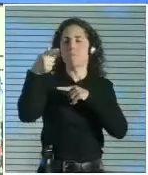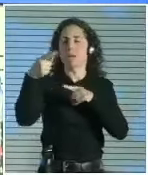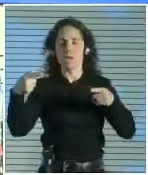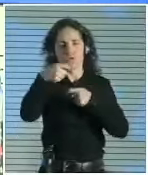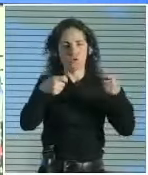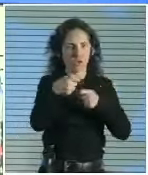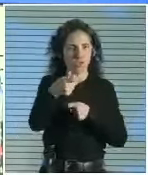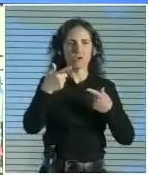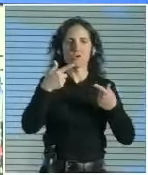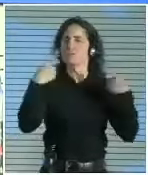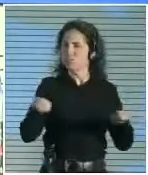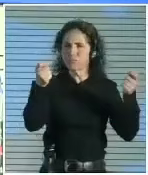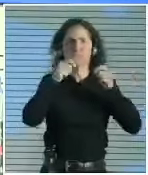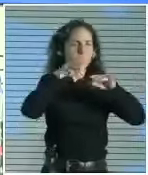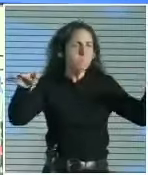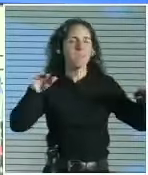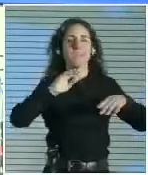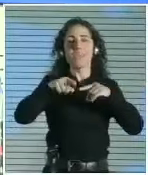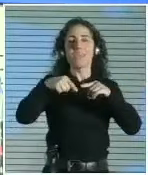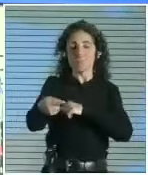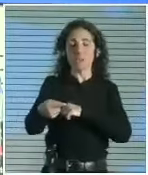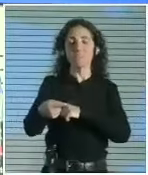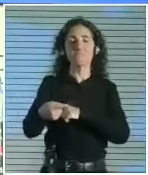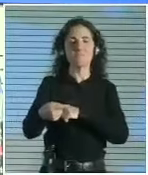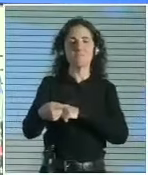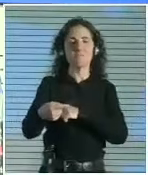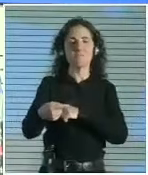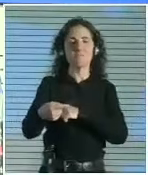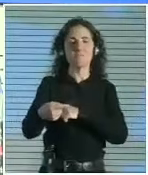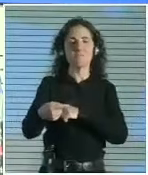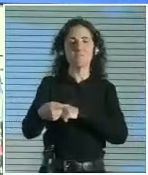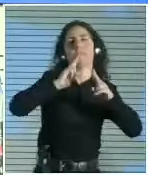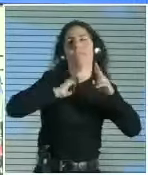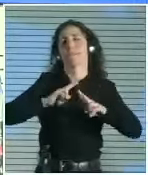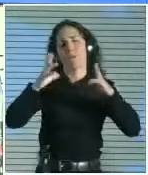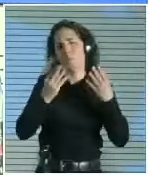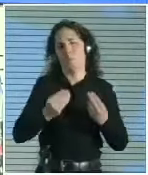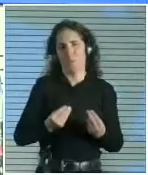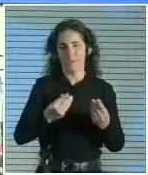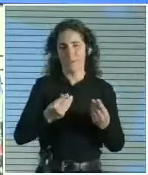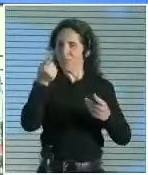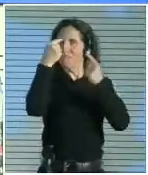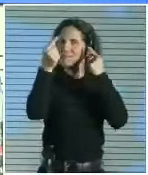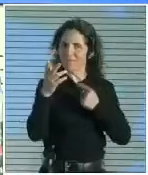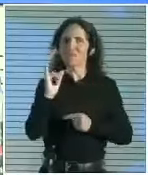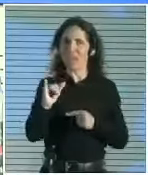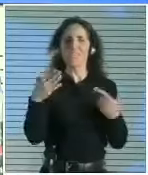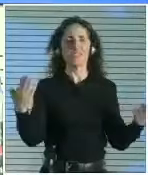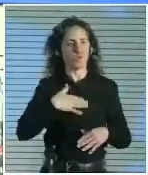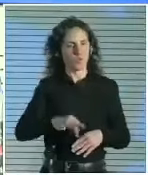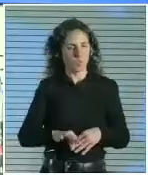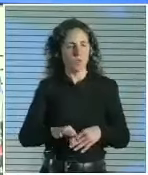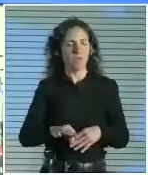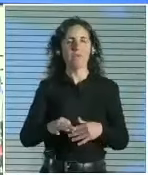data and the answers we get back, we highlight the attributes or sustainability actions taken already by